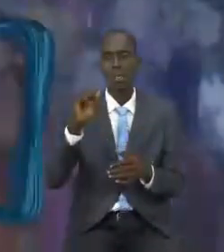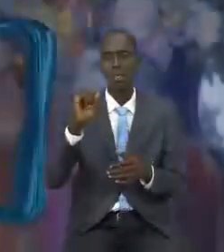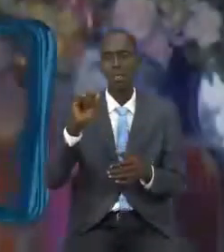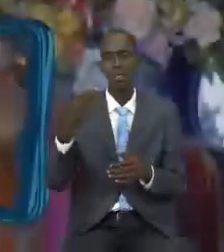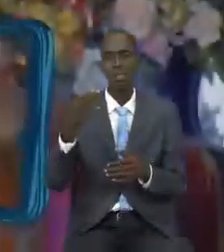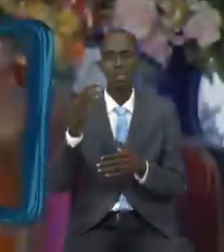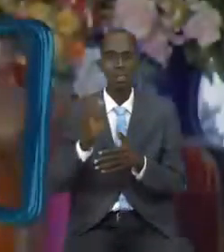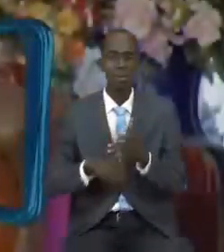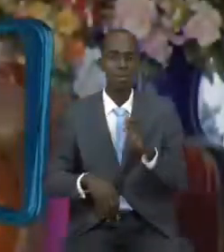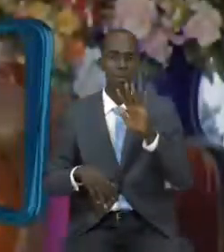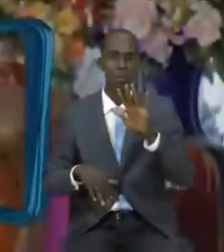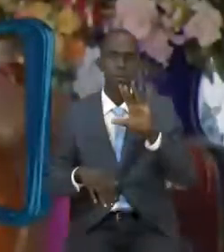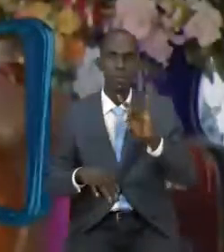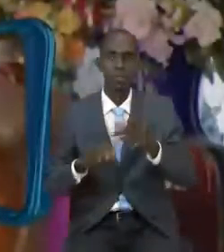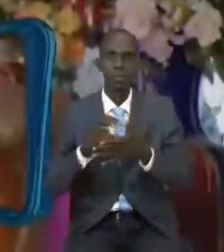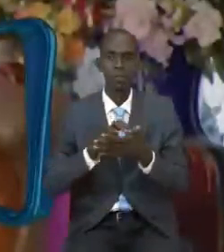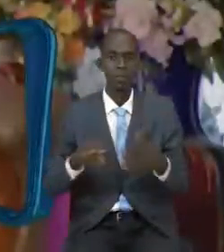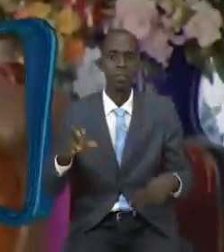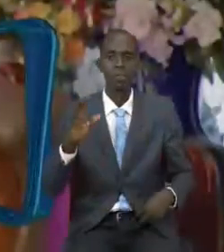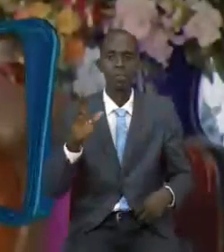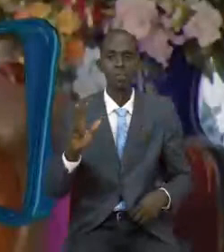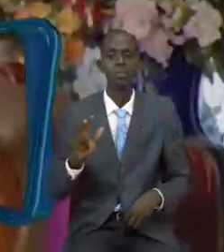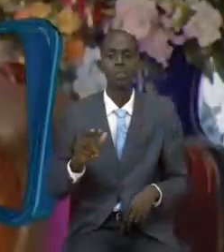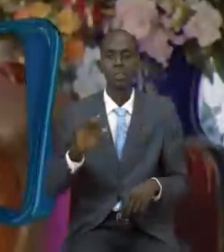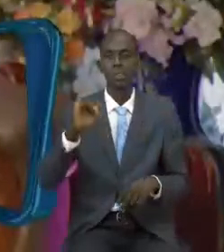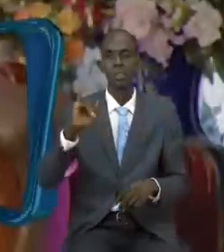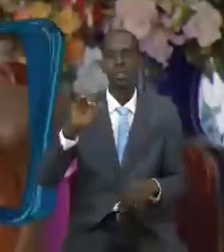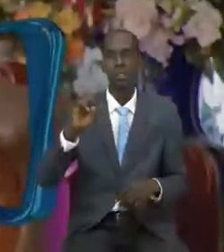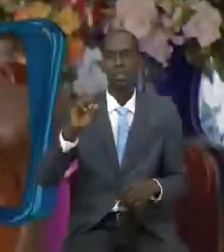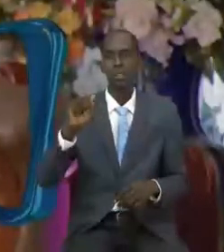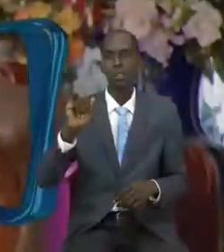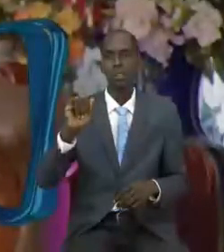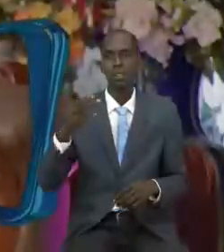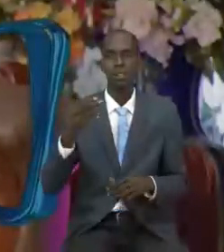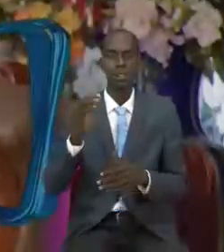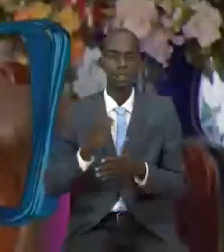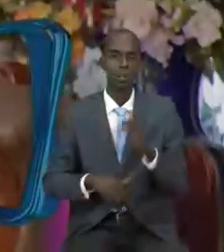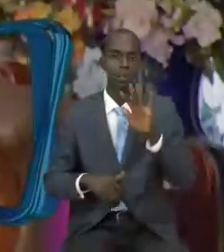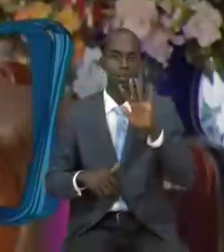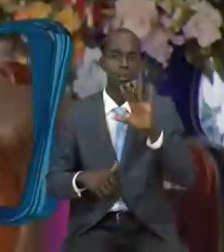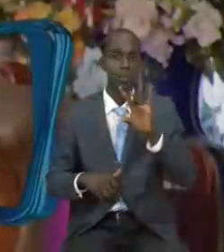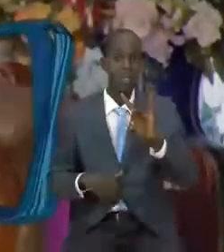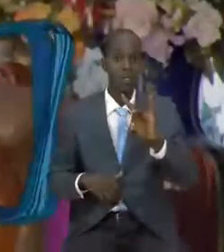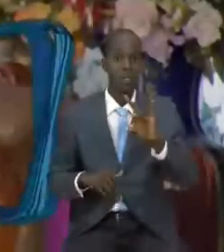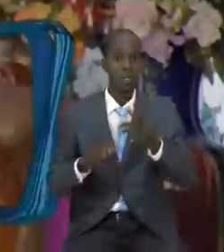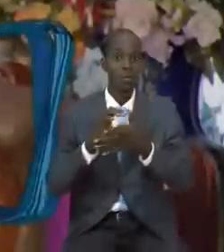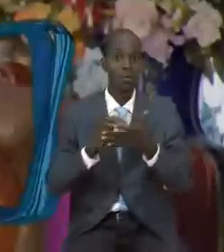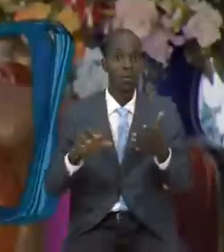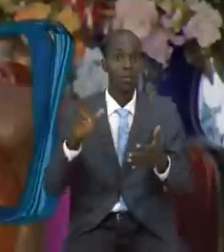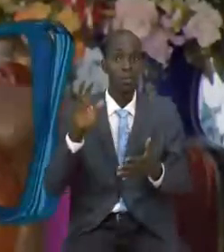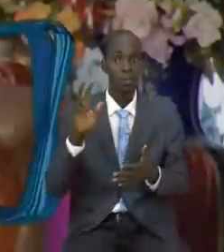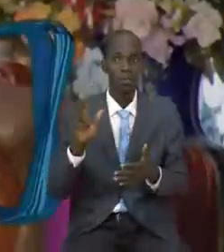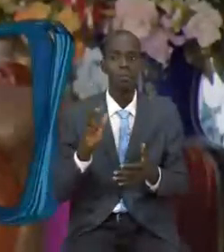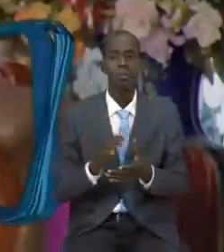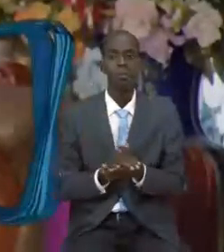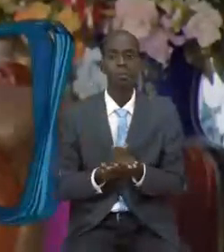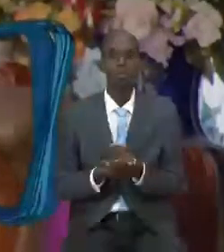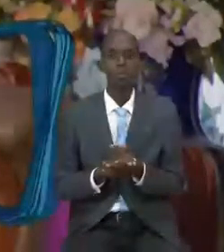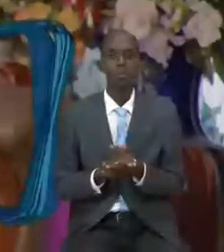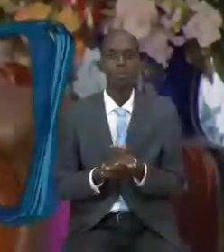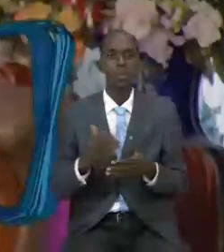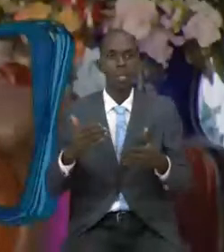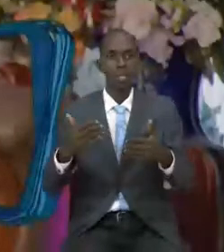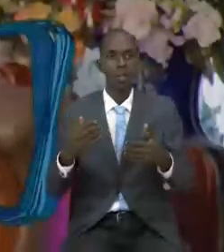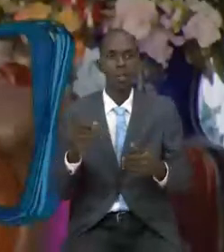3. Chapter 58, Isaiah, and then we're looking at verse 3. Wherefore have we fasted,